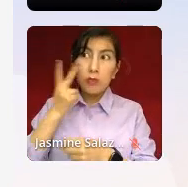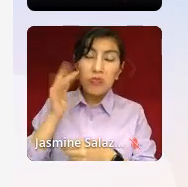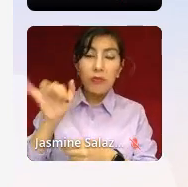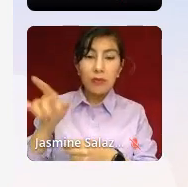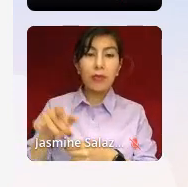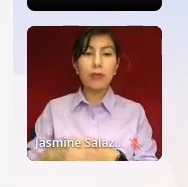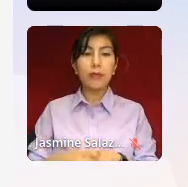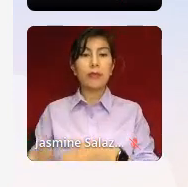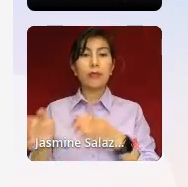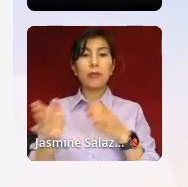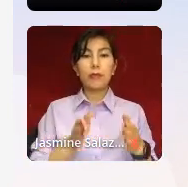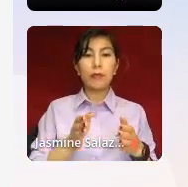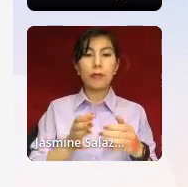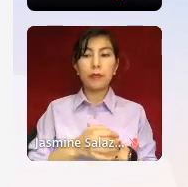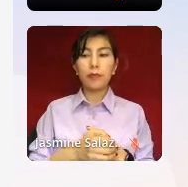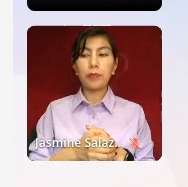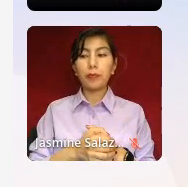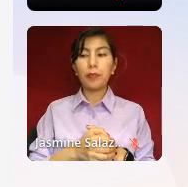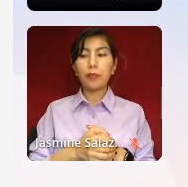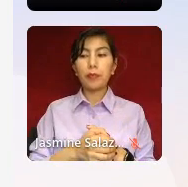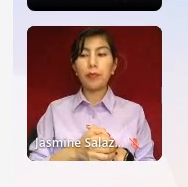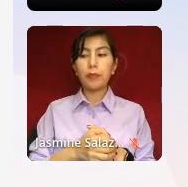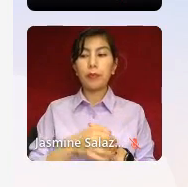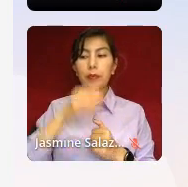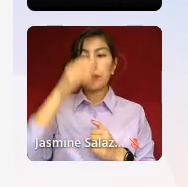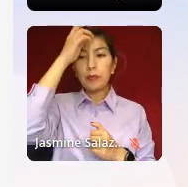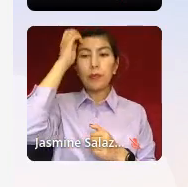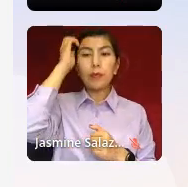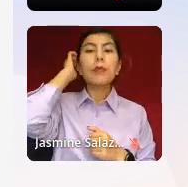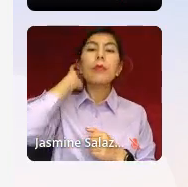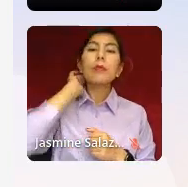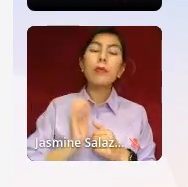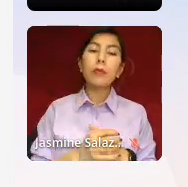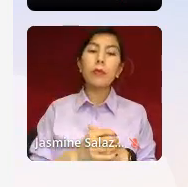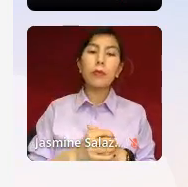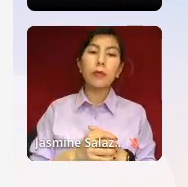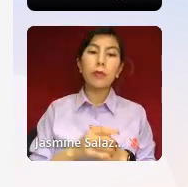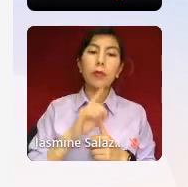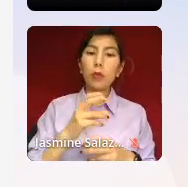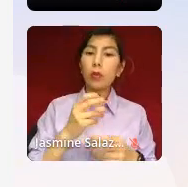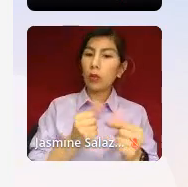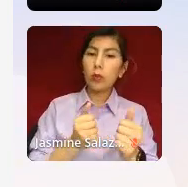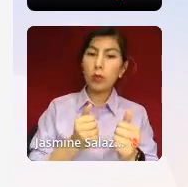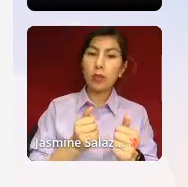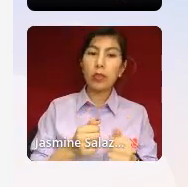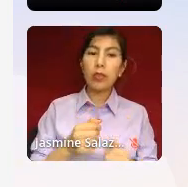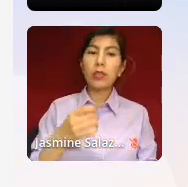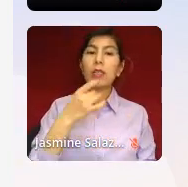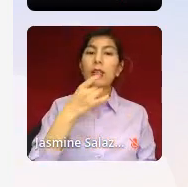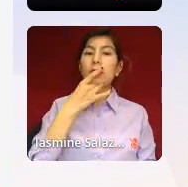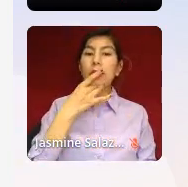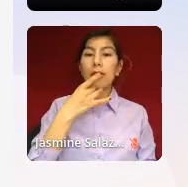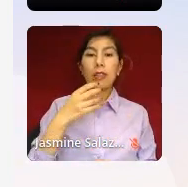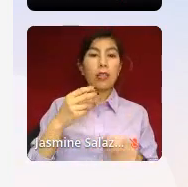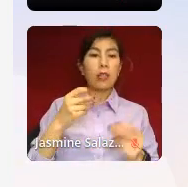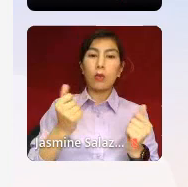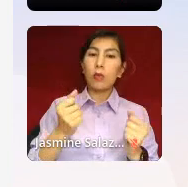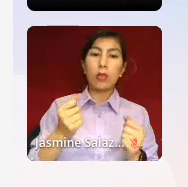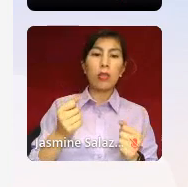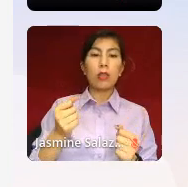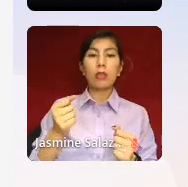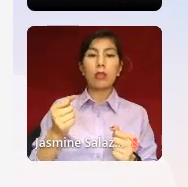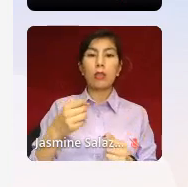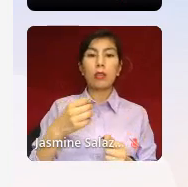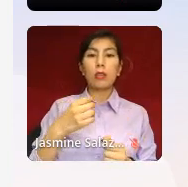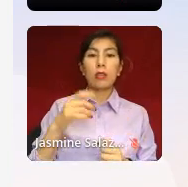talks that can be found on the booth section. Uh, Really quickly, the lightning talks are pre-recorded sessions. They're